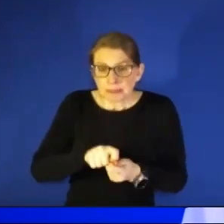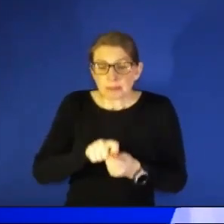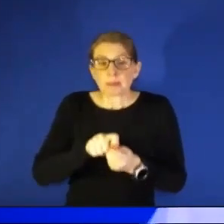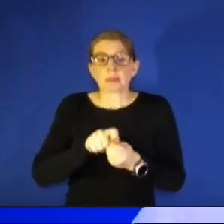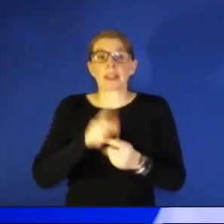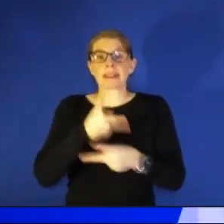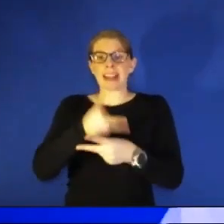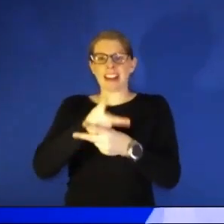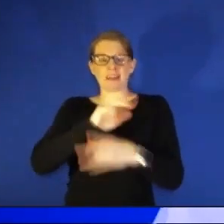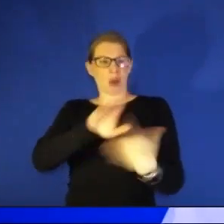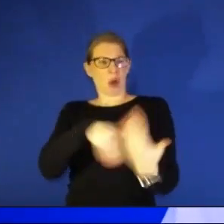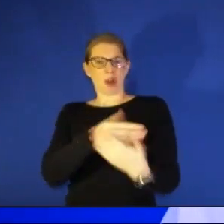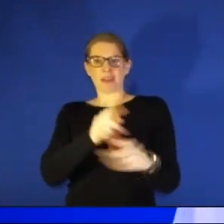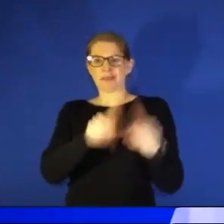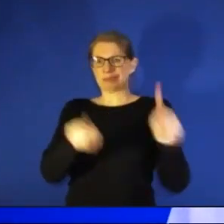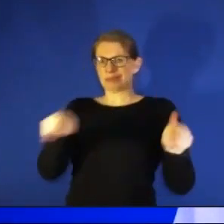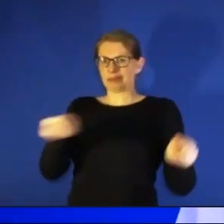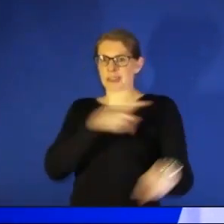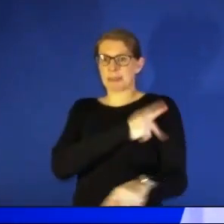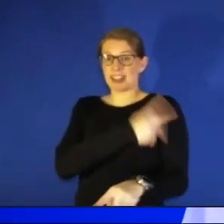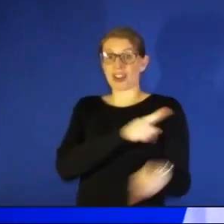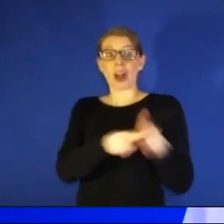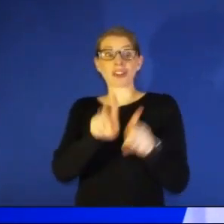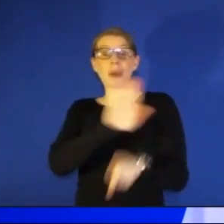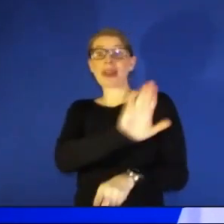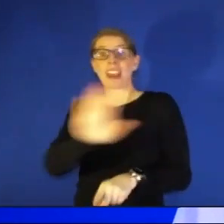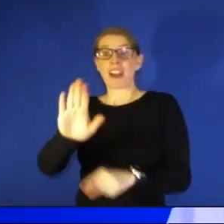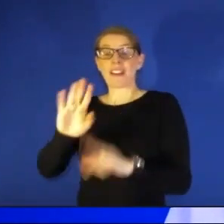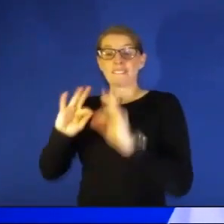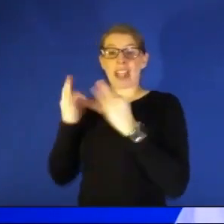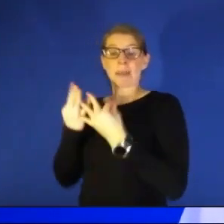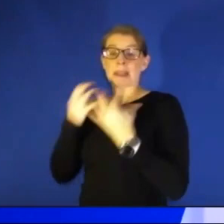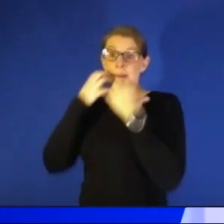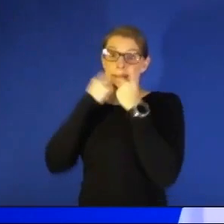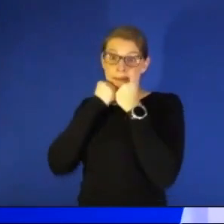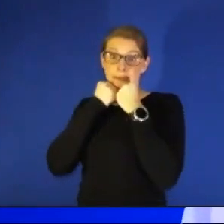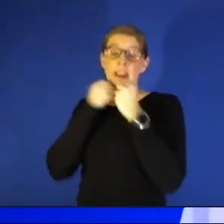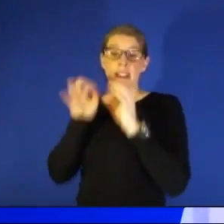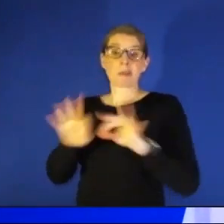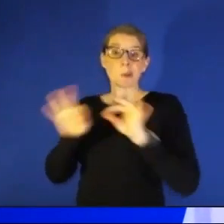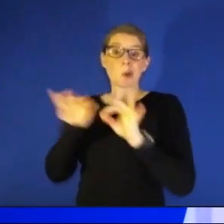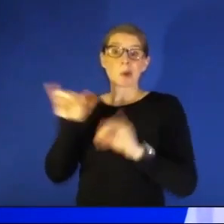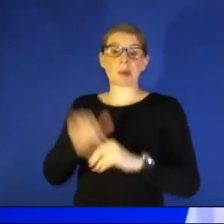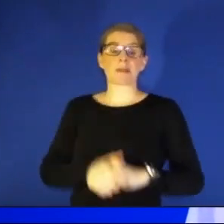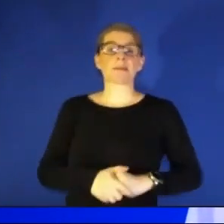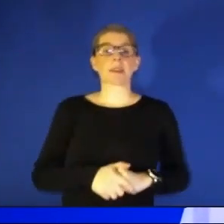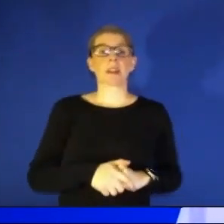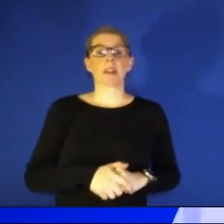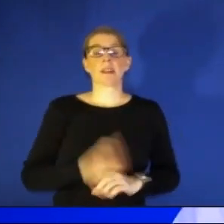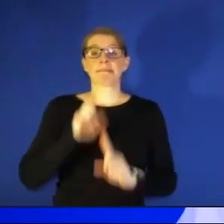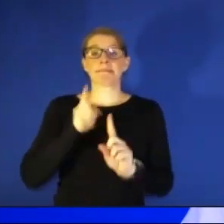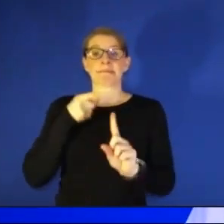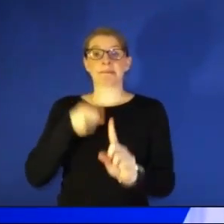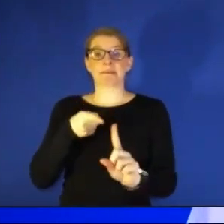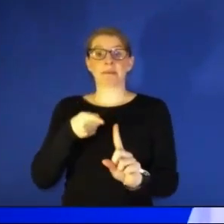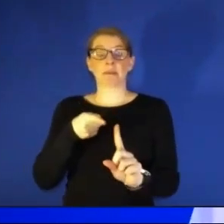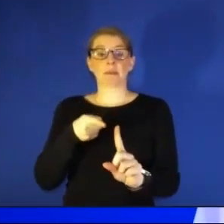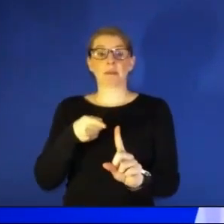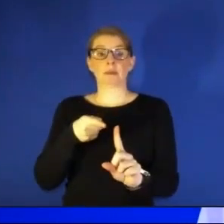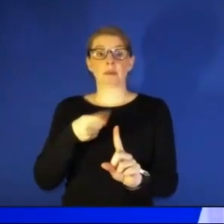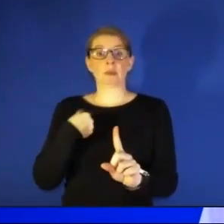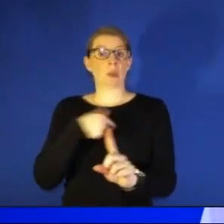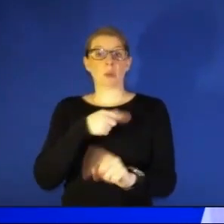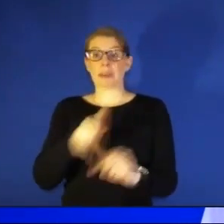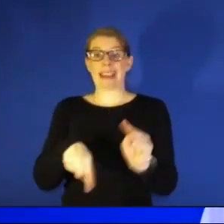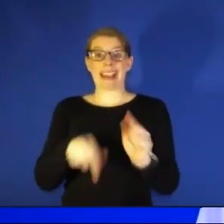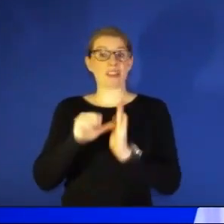all these patients and their families, which is extremely important as well. Just wanted to get to the point of, we can't stress